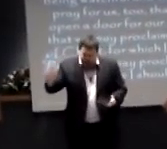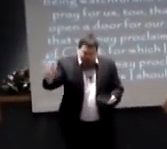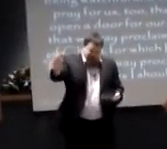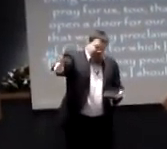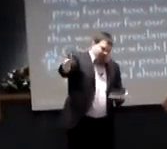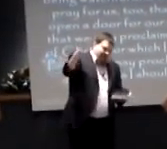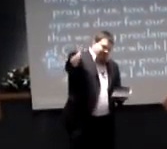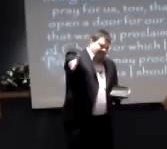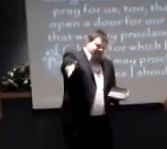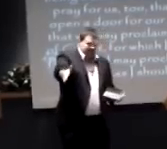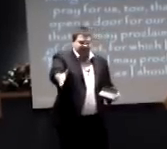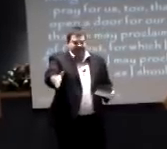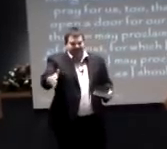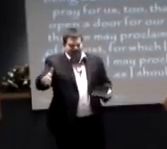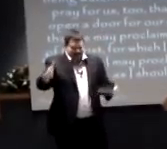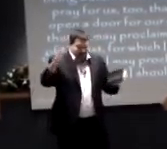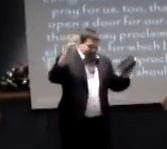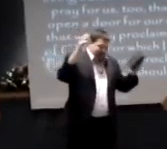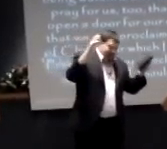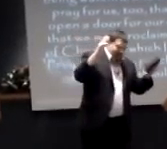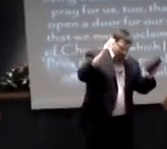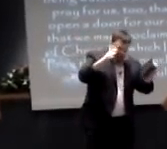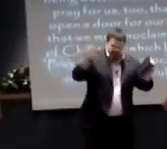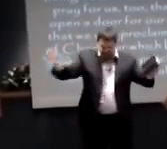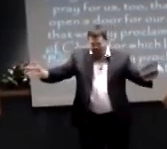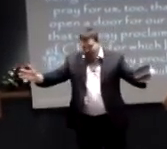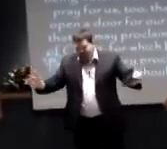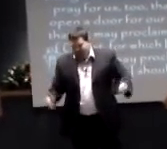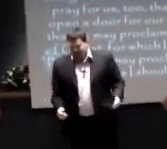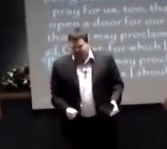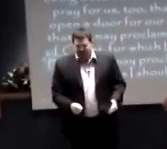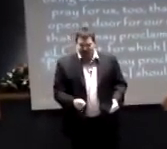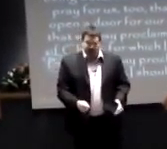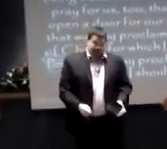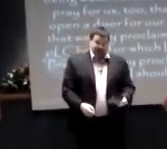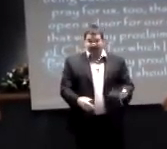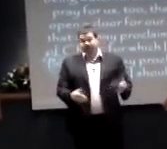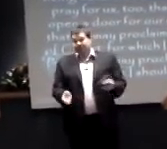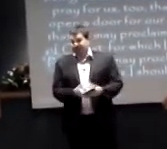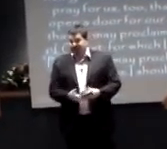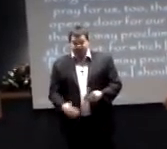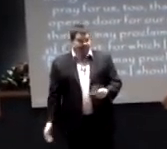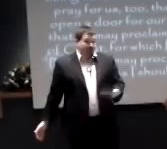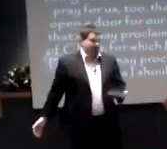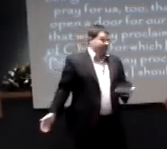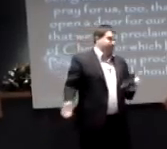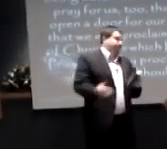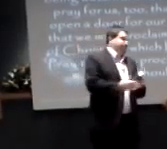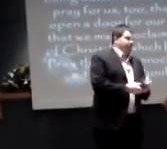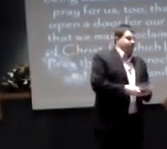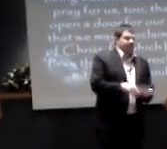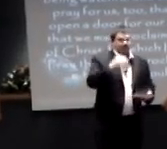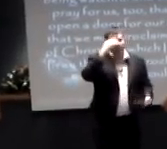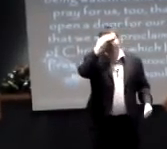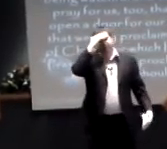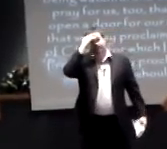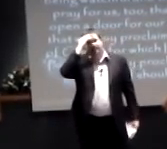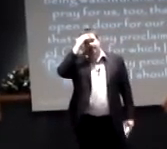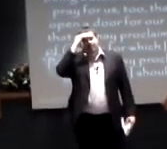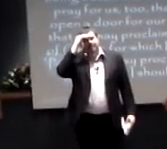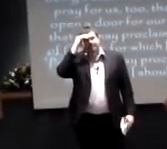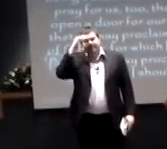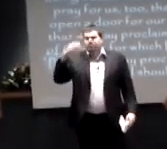remember I had a fellow who was sitting across on the other side, and when this fellow finished his tirade, I mean, I was just ready to reach over and just jump on